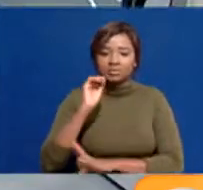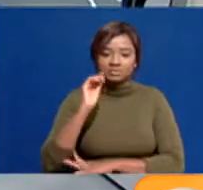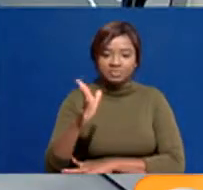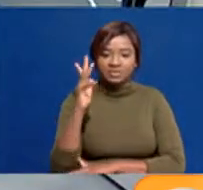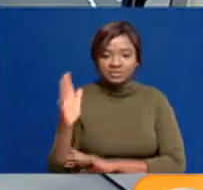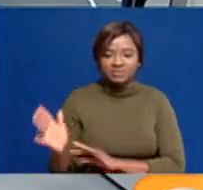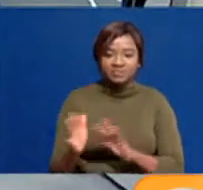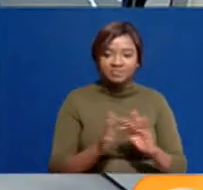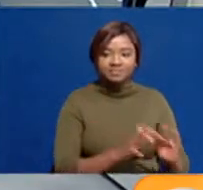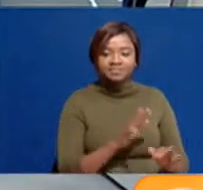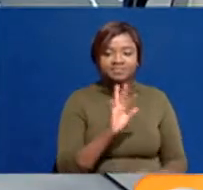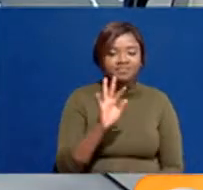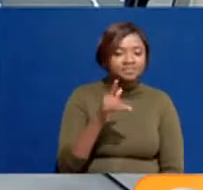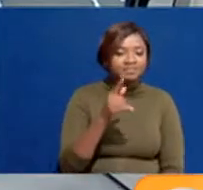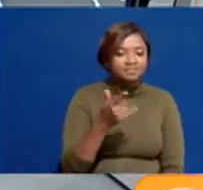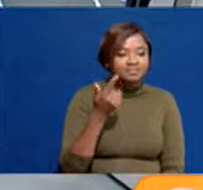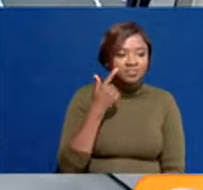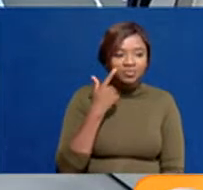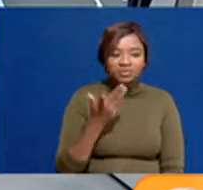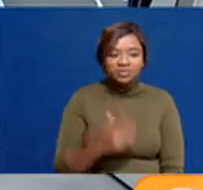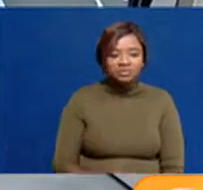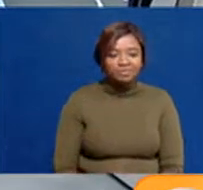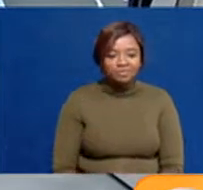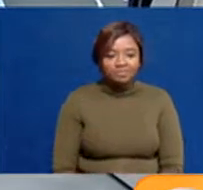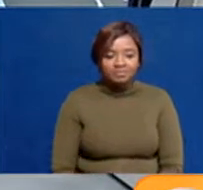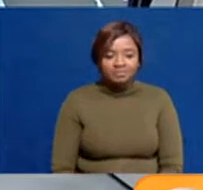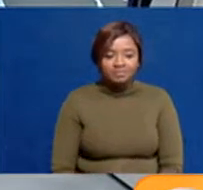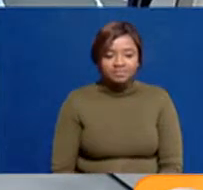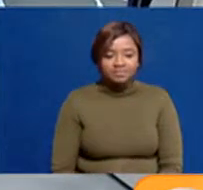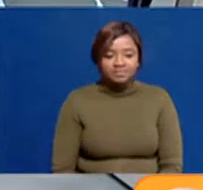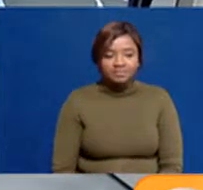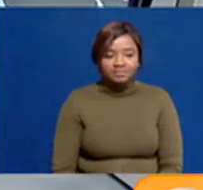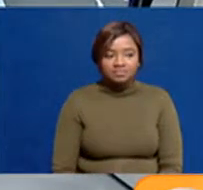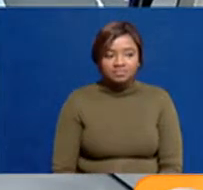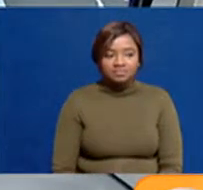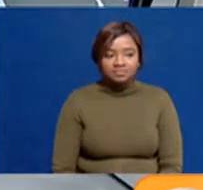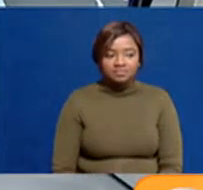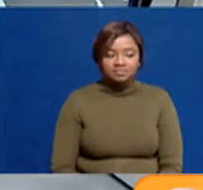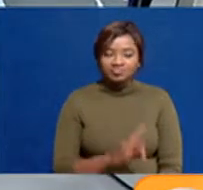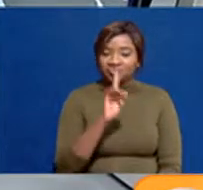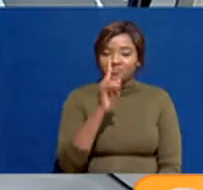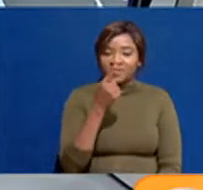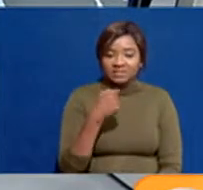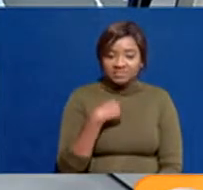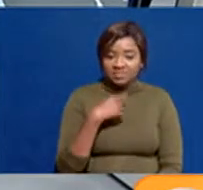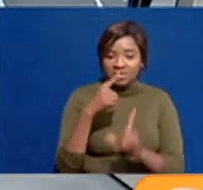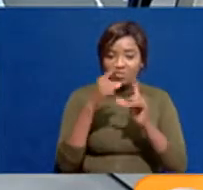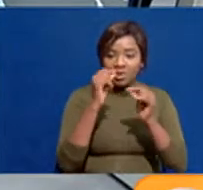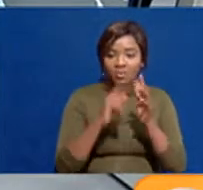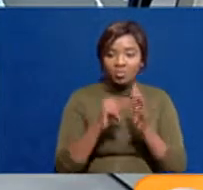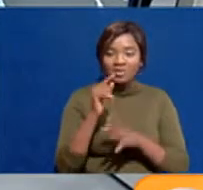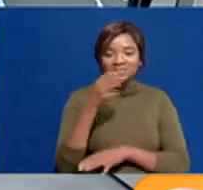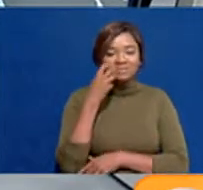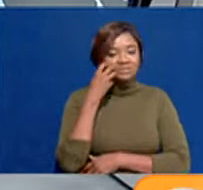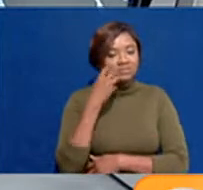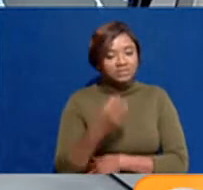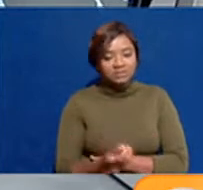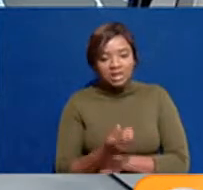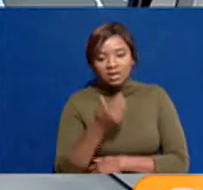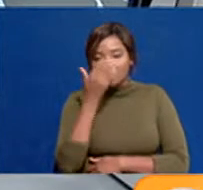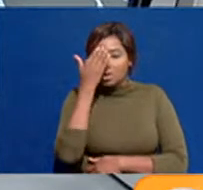What is the country being told tonight? First of all, I want to say that it's quite a pity that leaders who are supposed